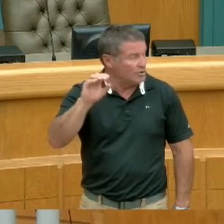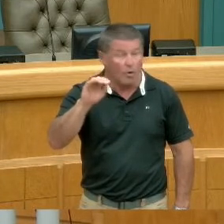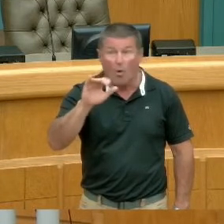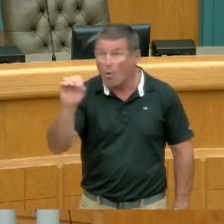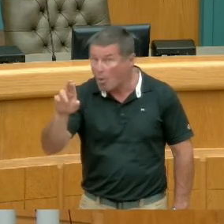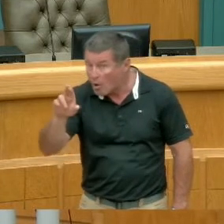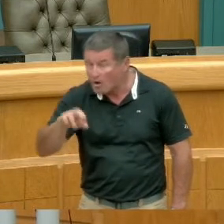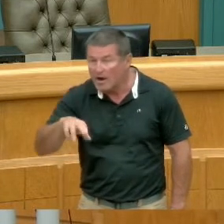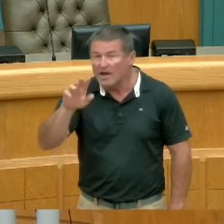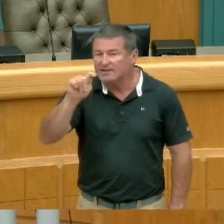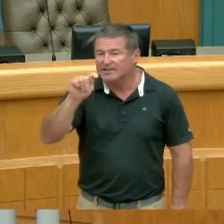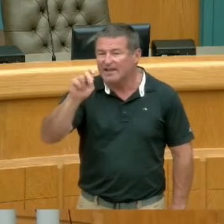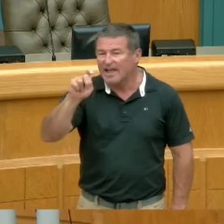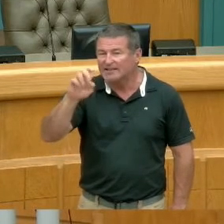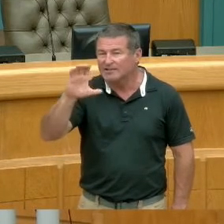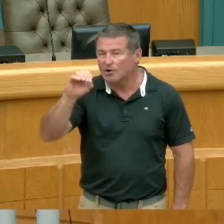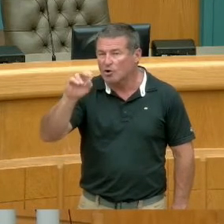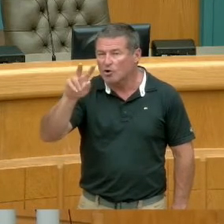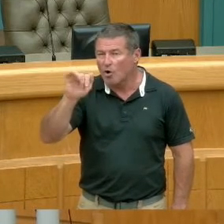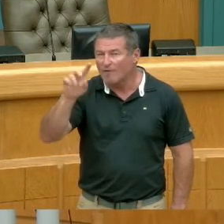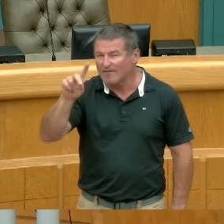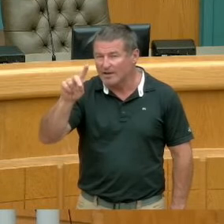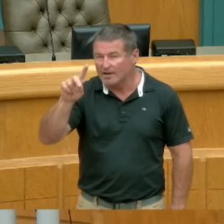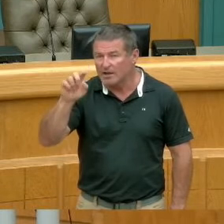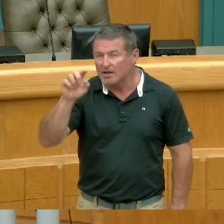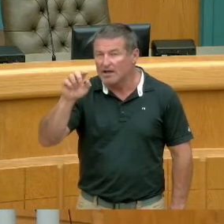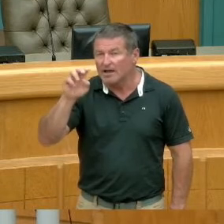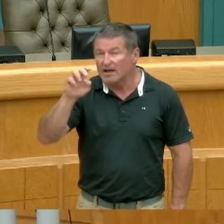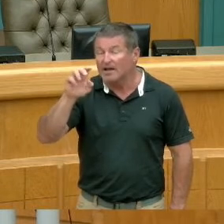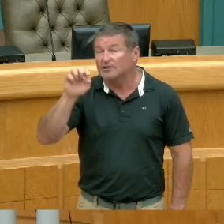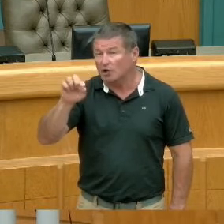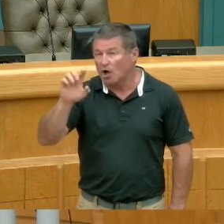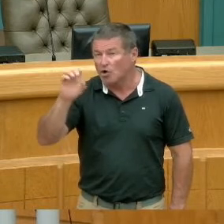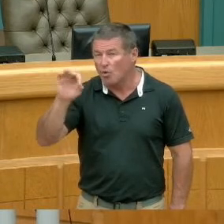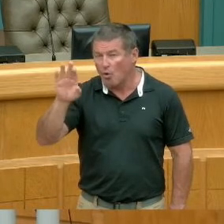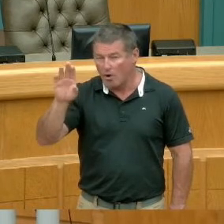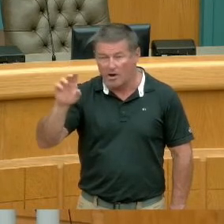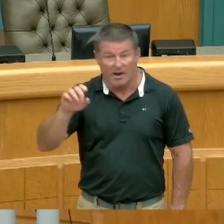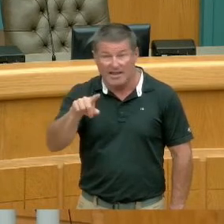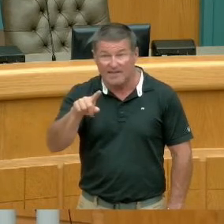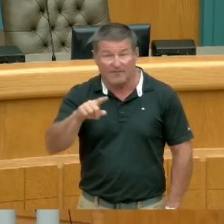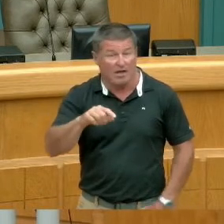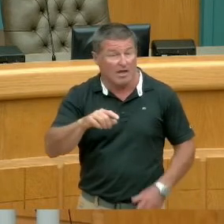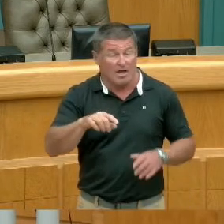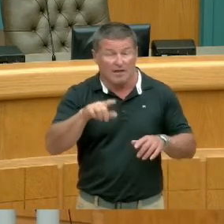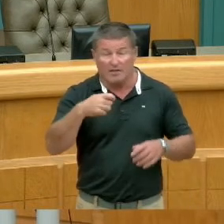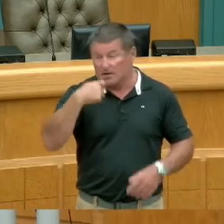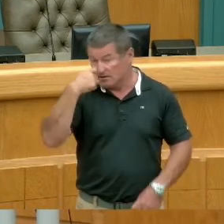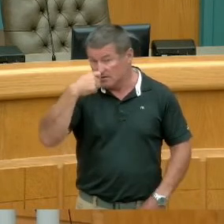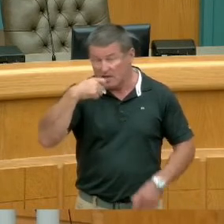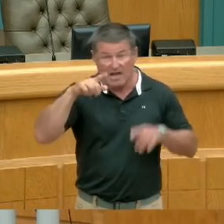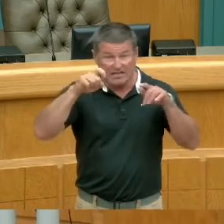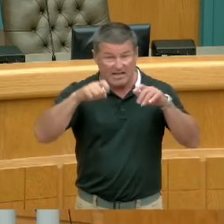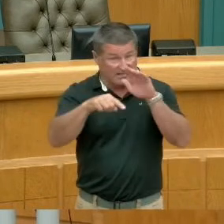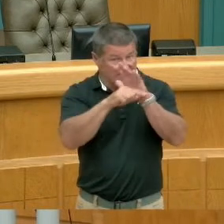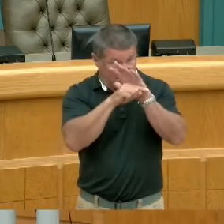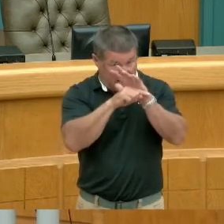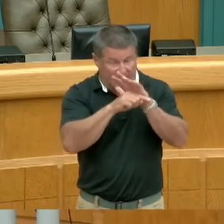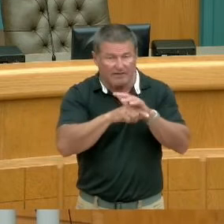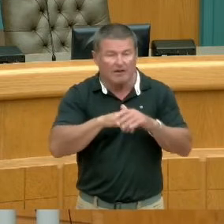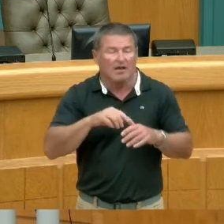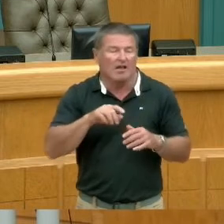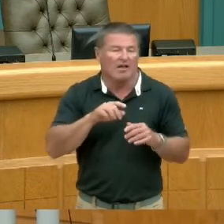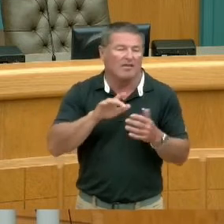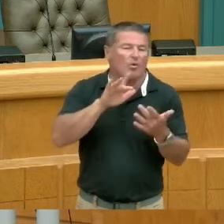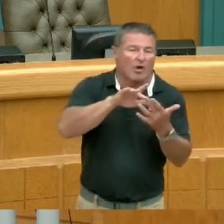thetexascovidtest.org. If your results are negative, the military testing teams will contact you. If they're positive, the health district will